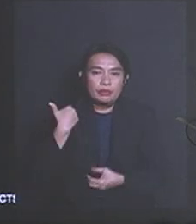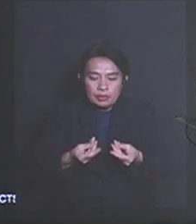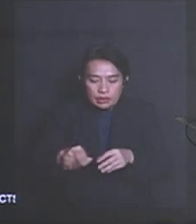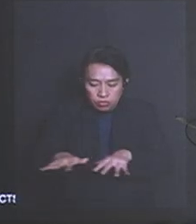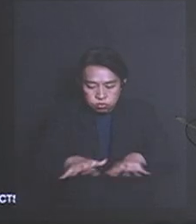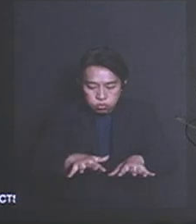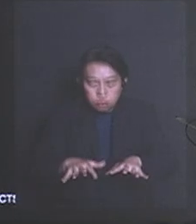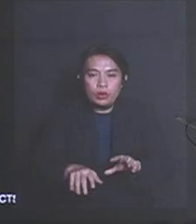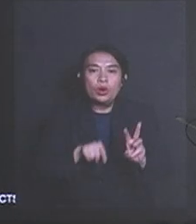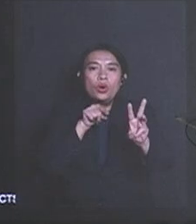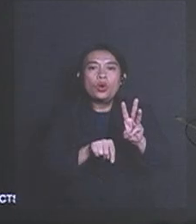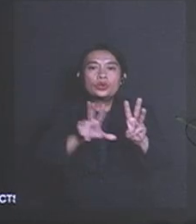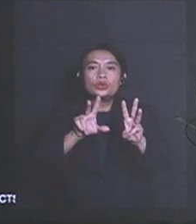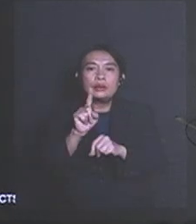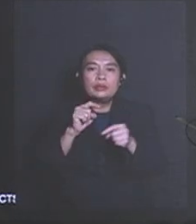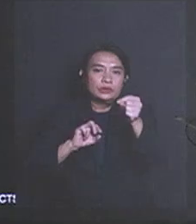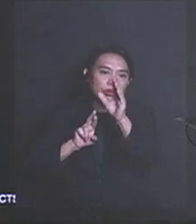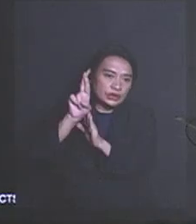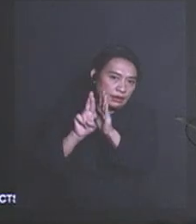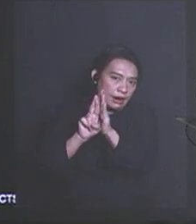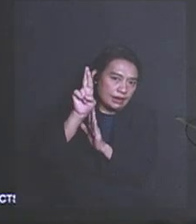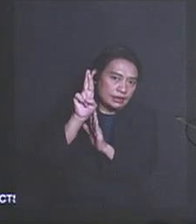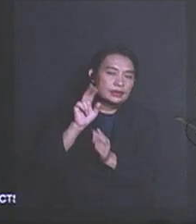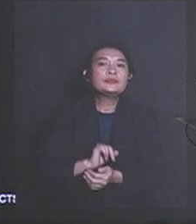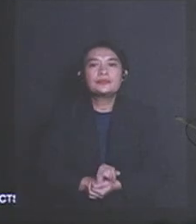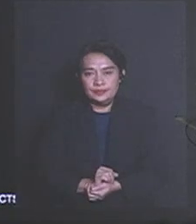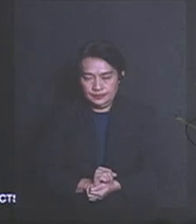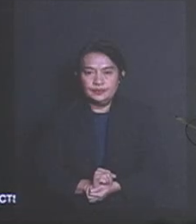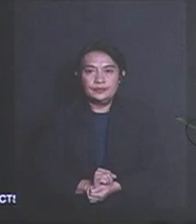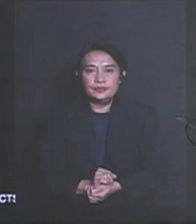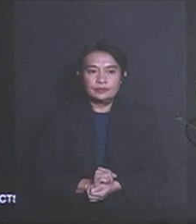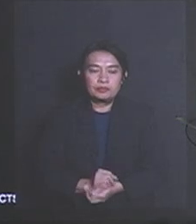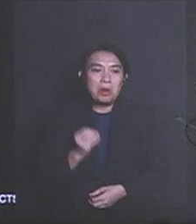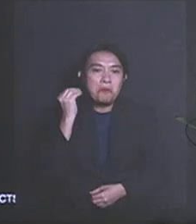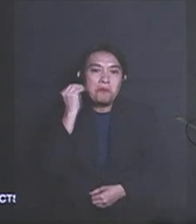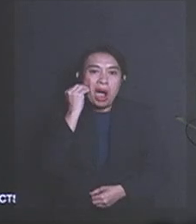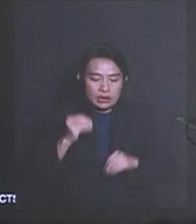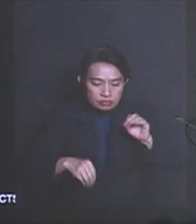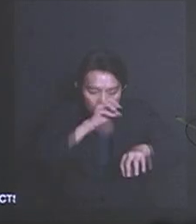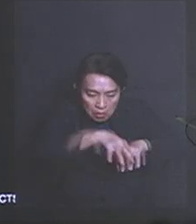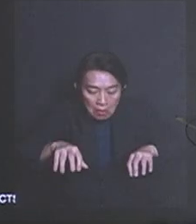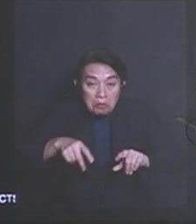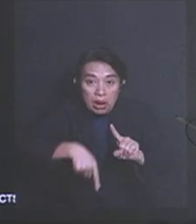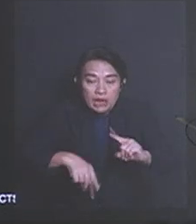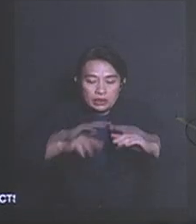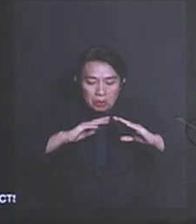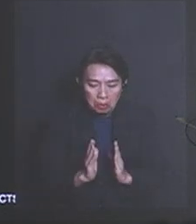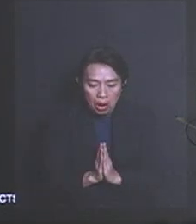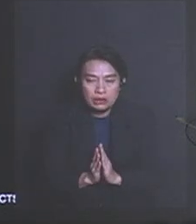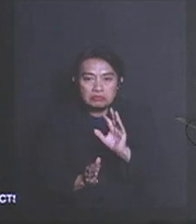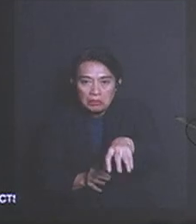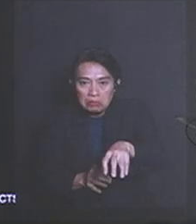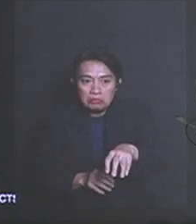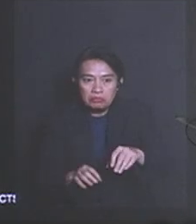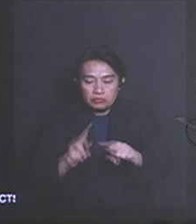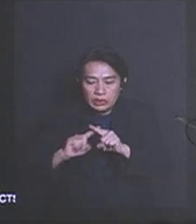of Thailand. It had destroyed thousands of houses, temples, government buildings. It's also destroying